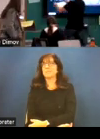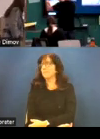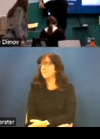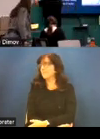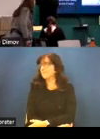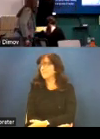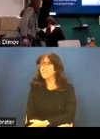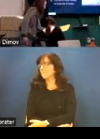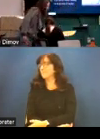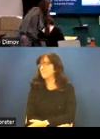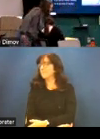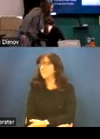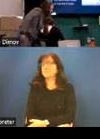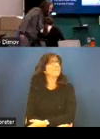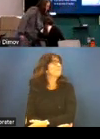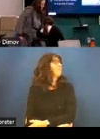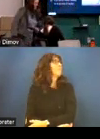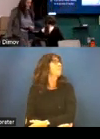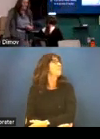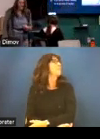Oh, you're doing the taking? Good, okay.